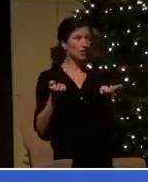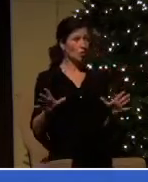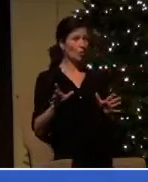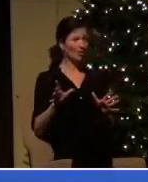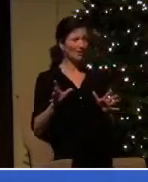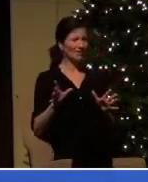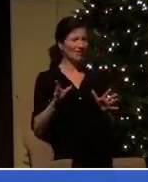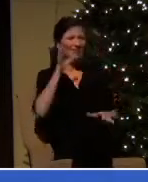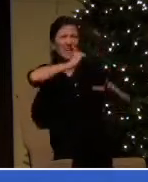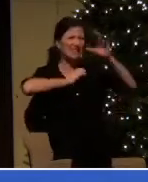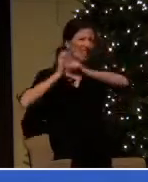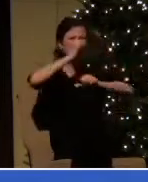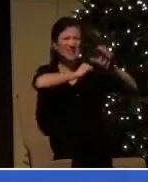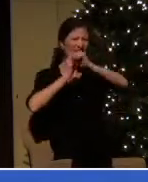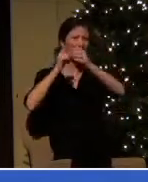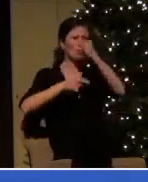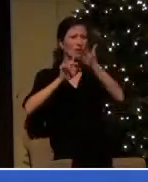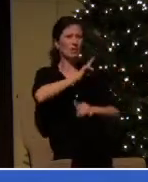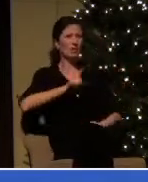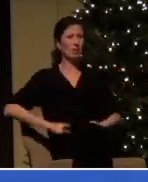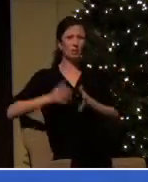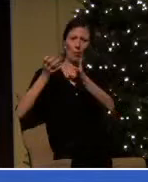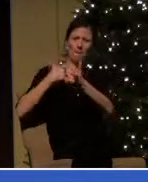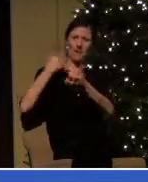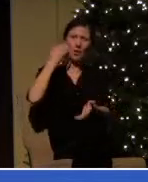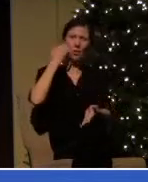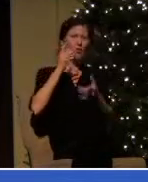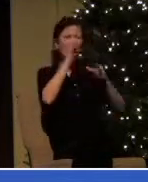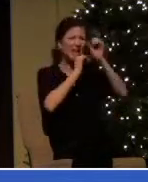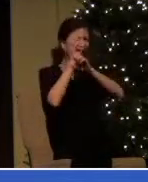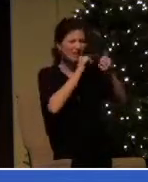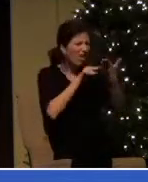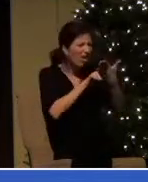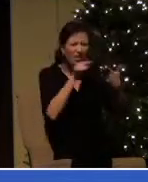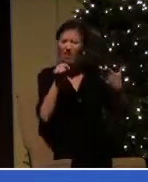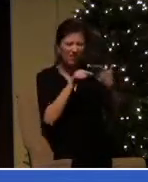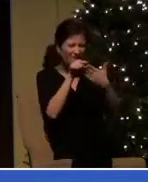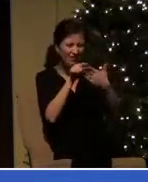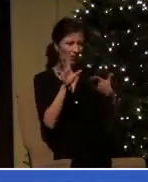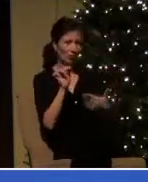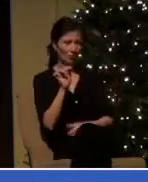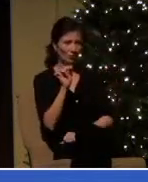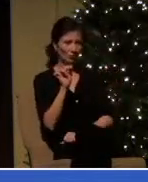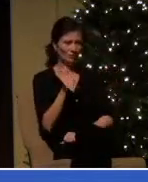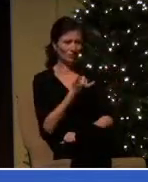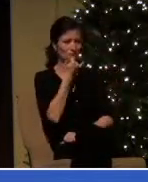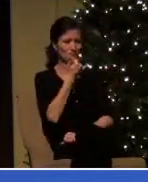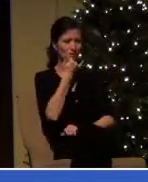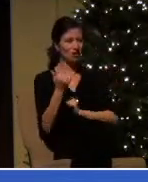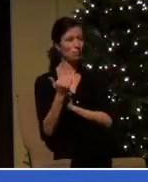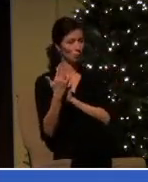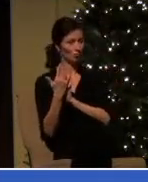then. Be that as it may, as I said, there was that season where these verses just sort of popped out.